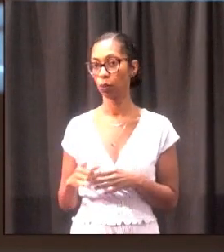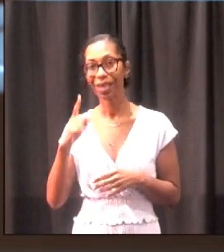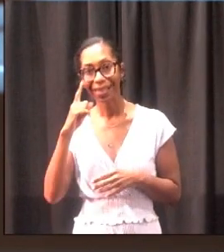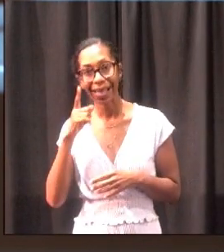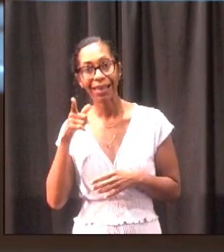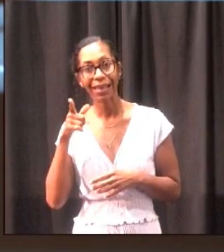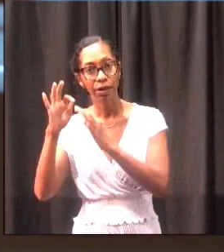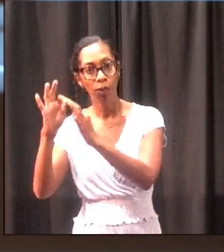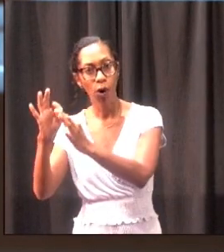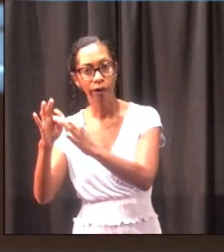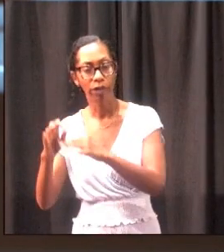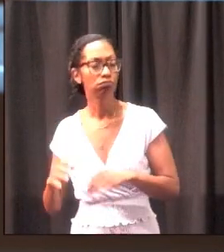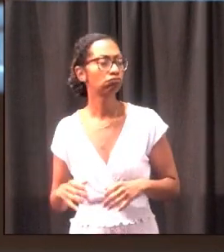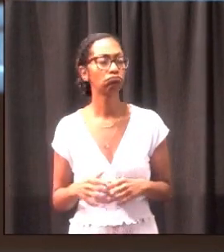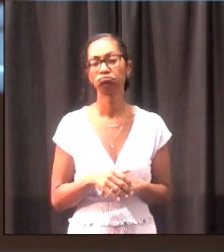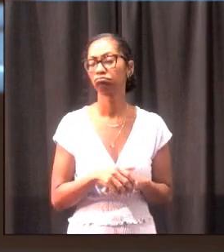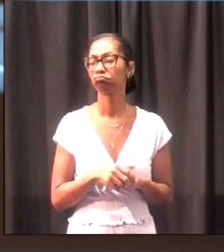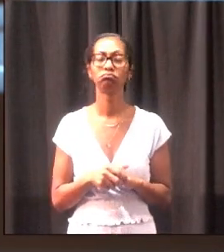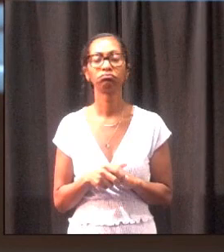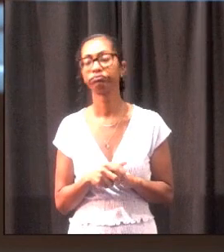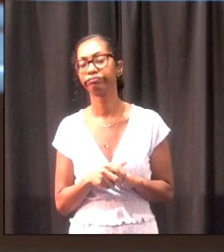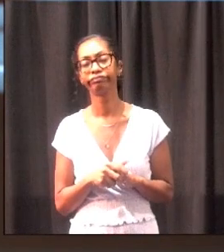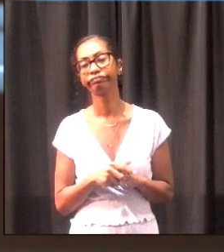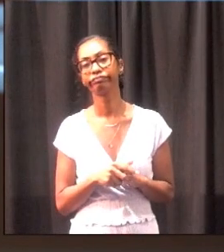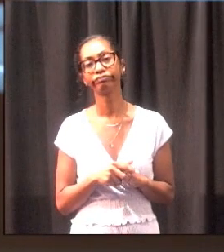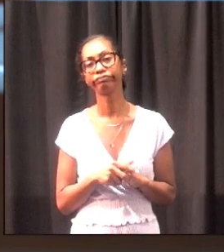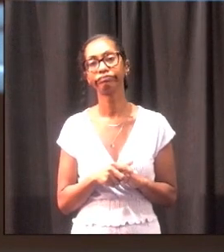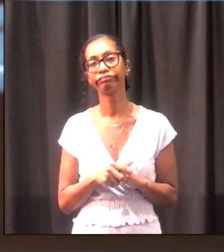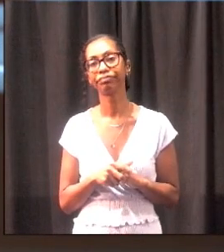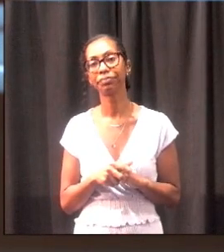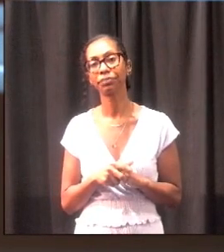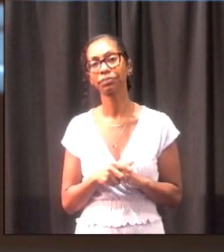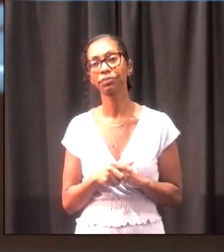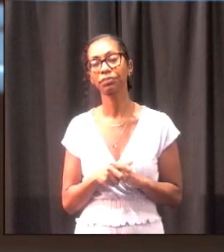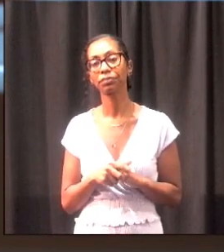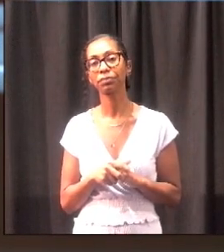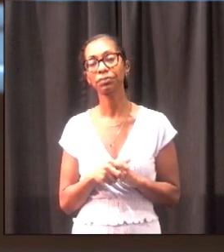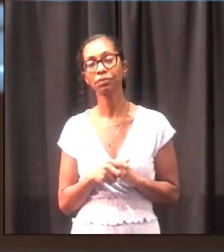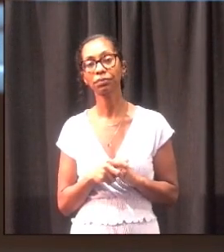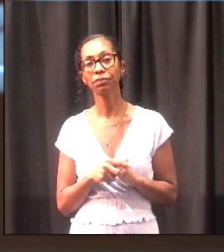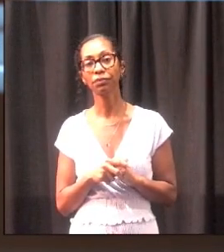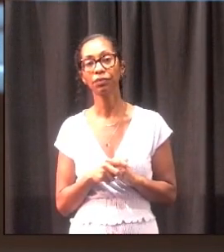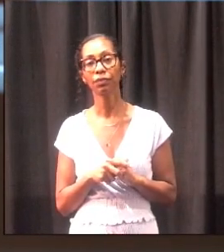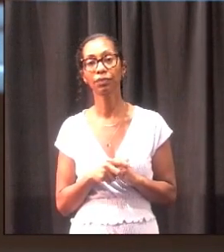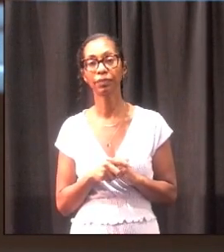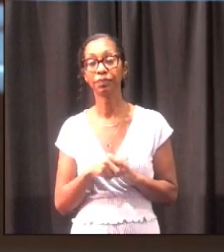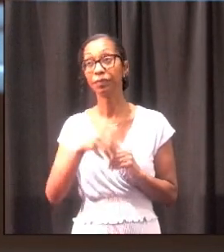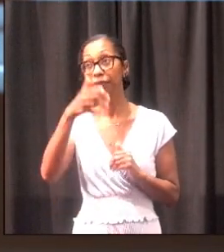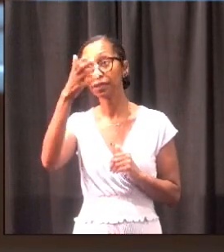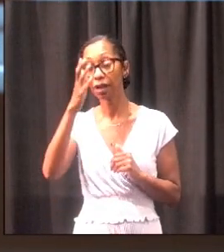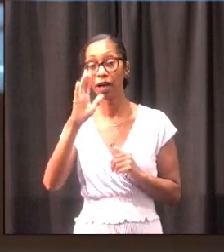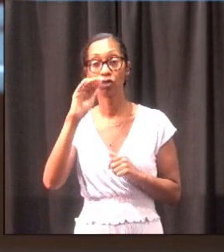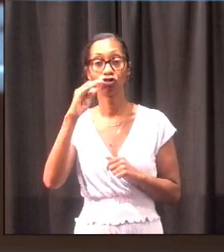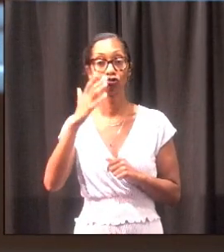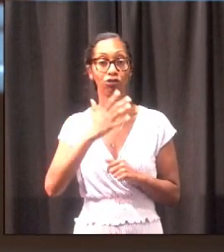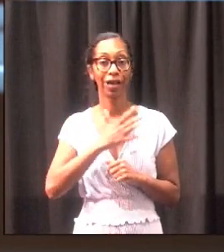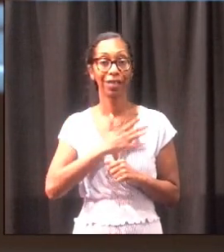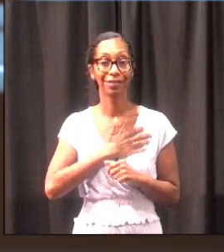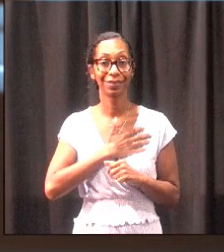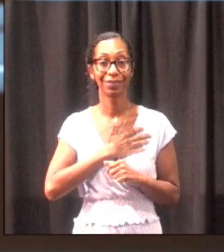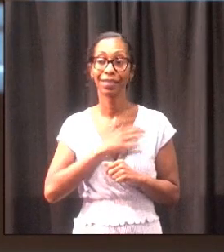together. Let me help you understand something. However, the gifts of the Spirit and the grace that God gives us is